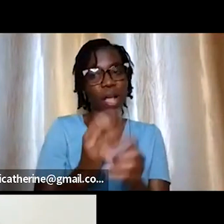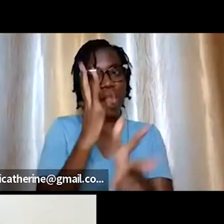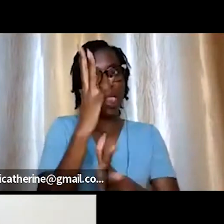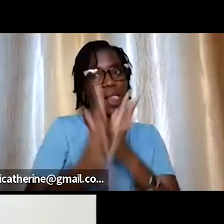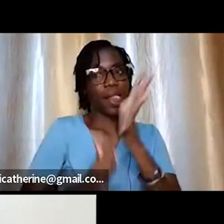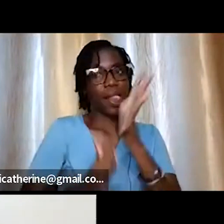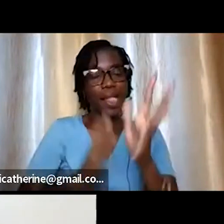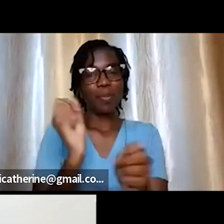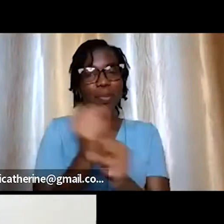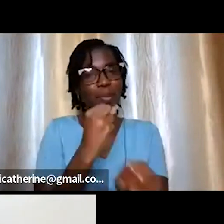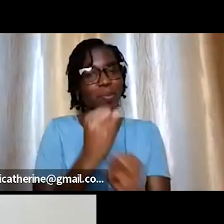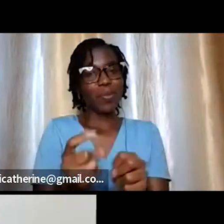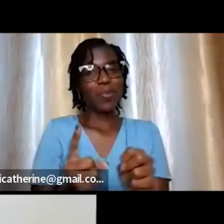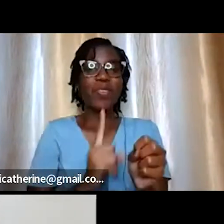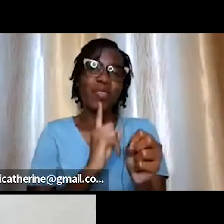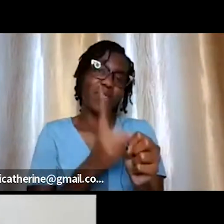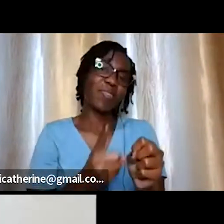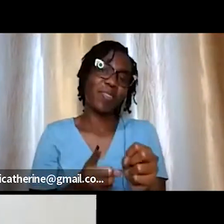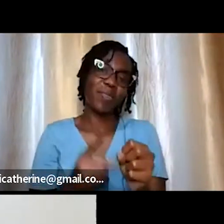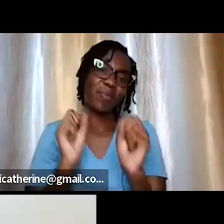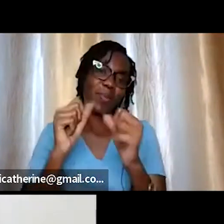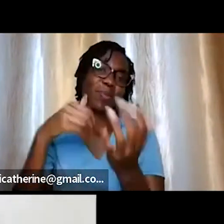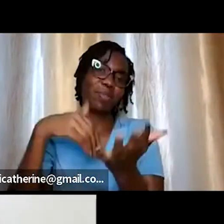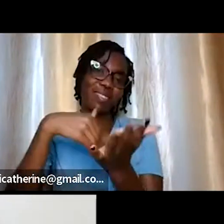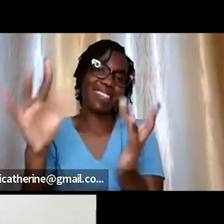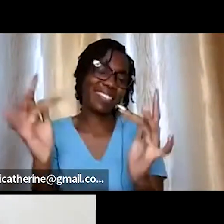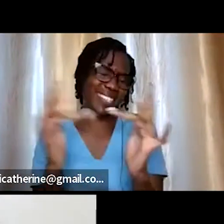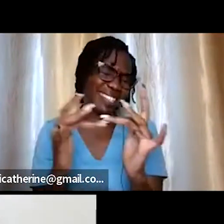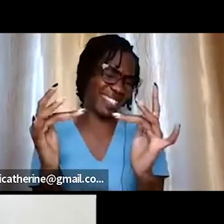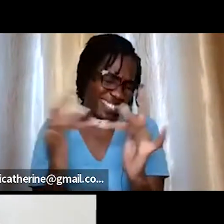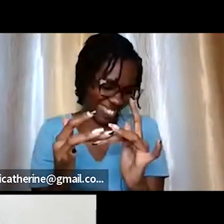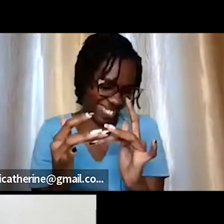so she can send it to us on email.